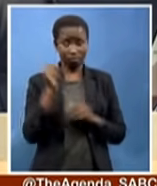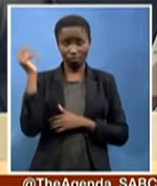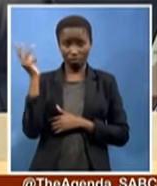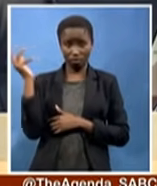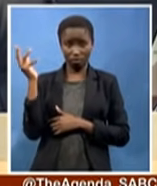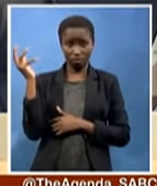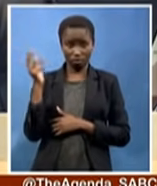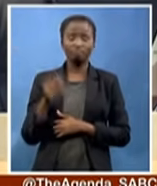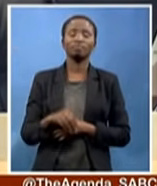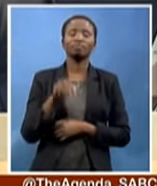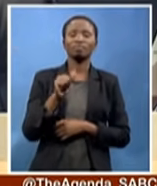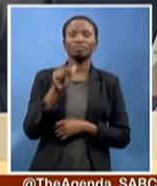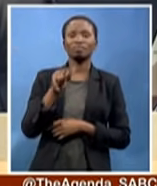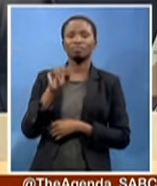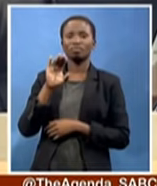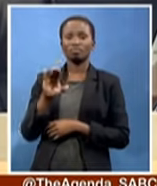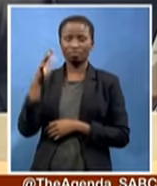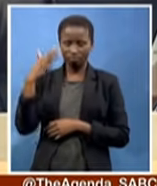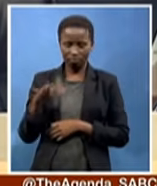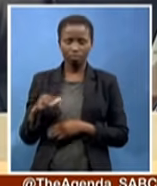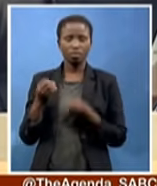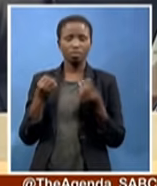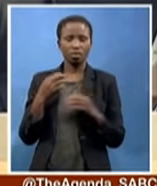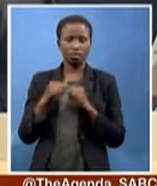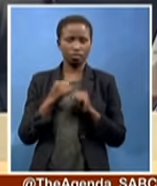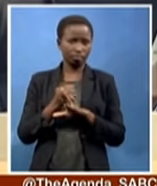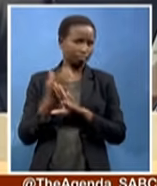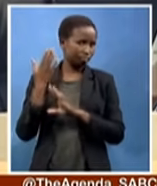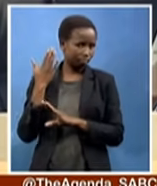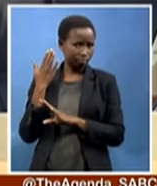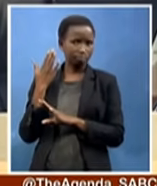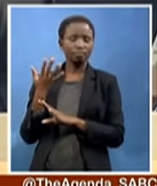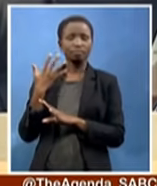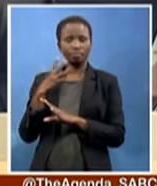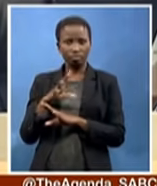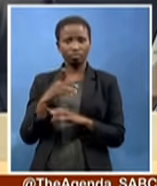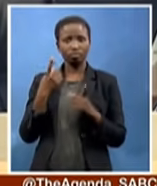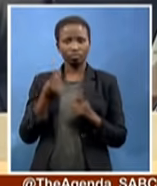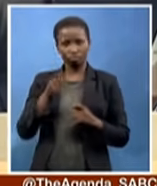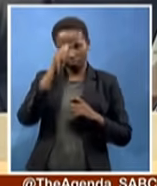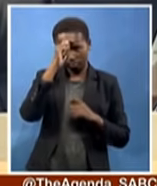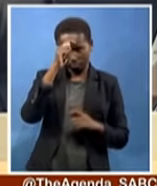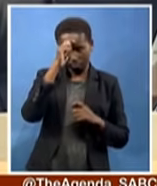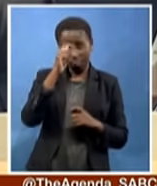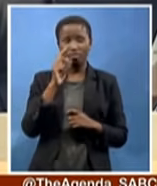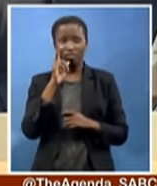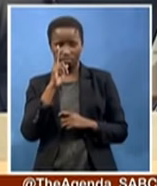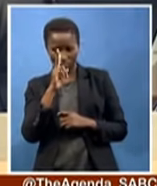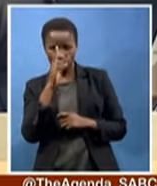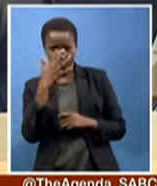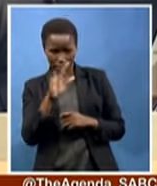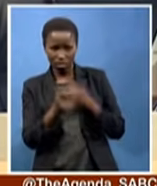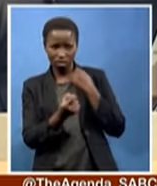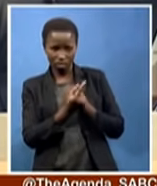years, recognized the existence of corruption within the state, within its own